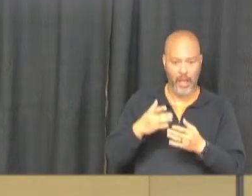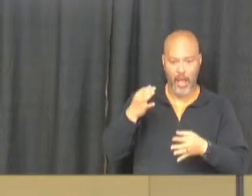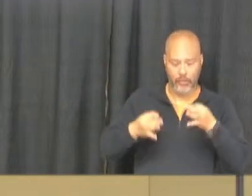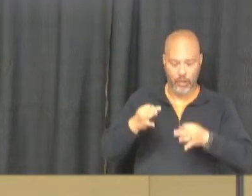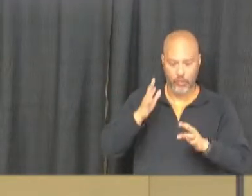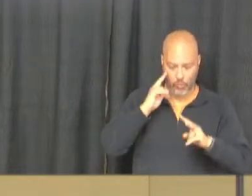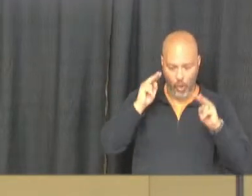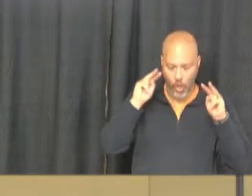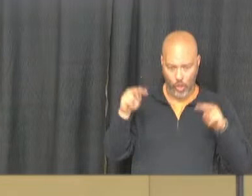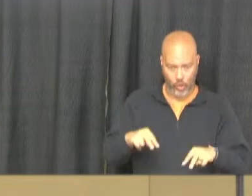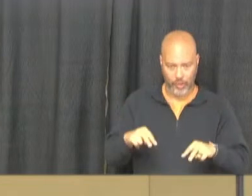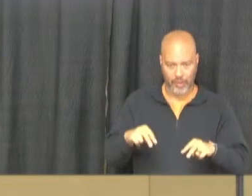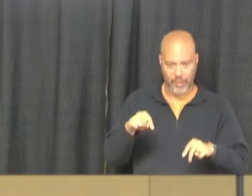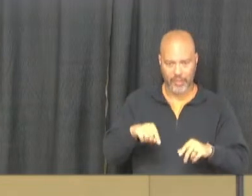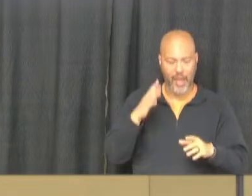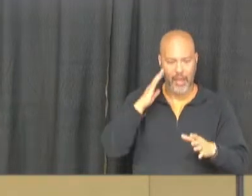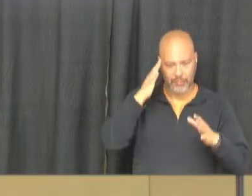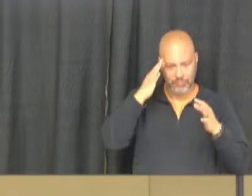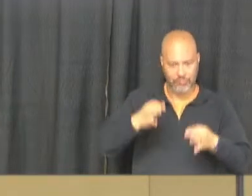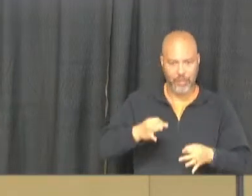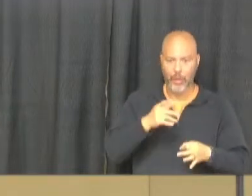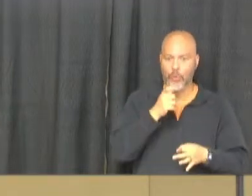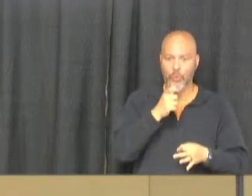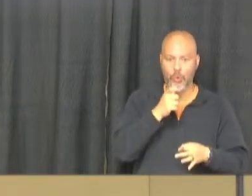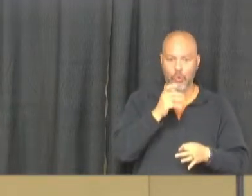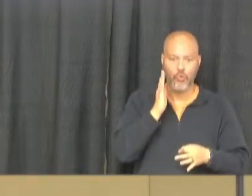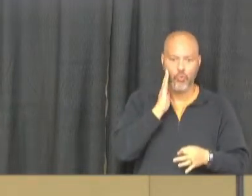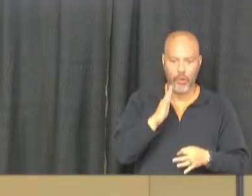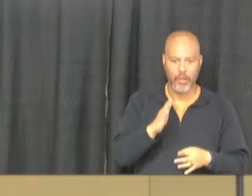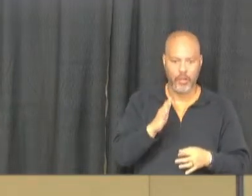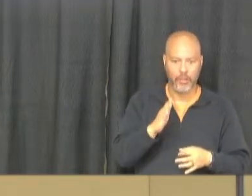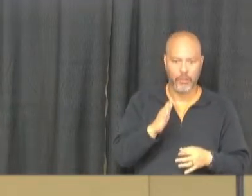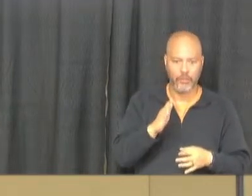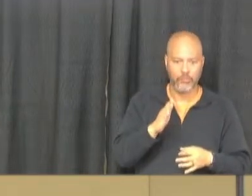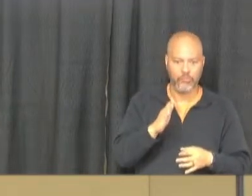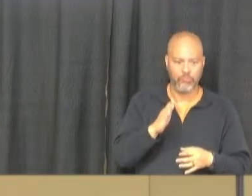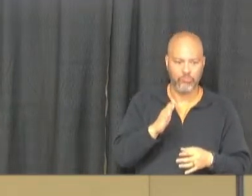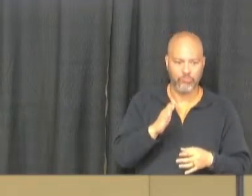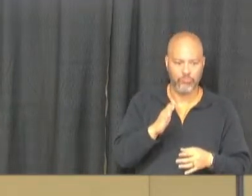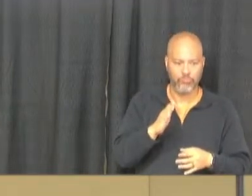is going to look at this and determine who is going to